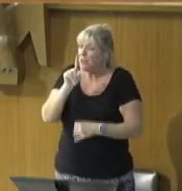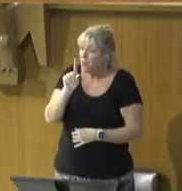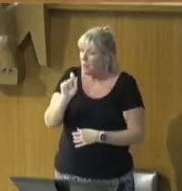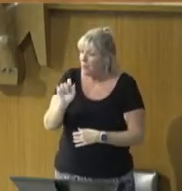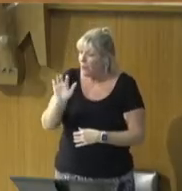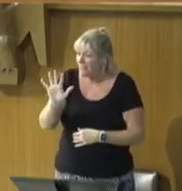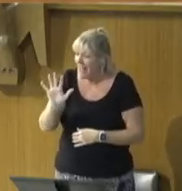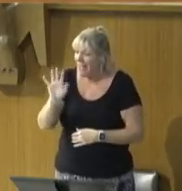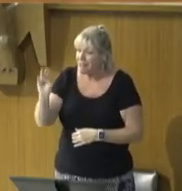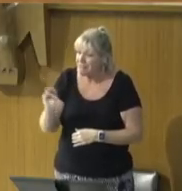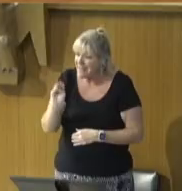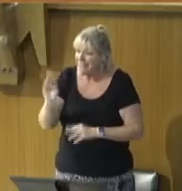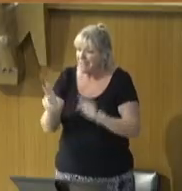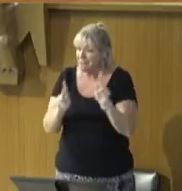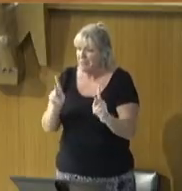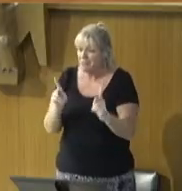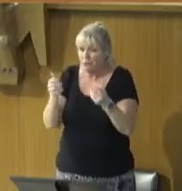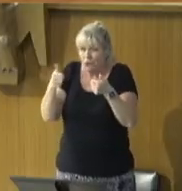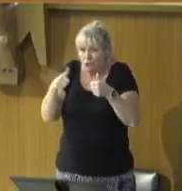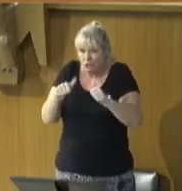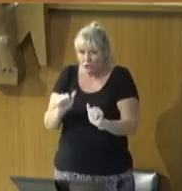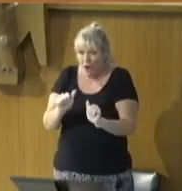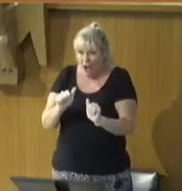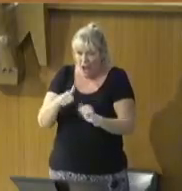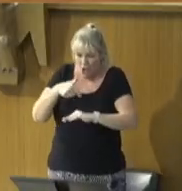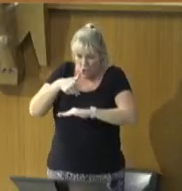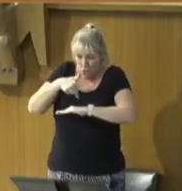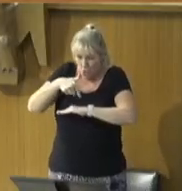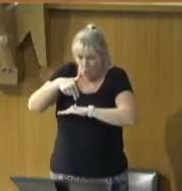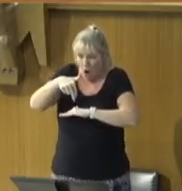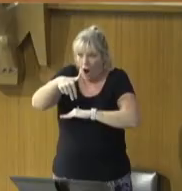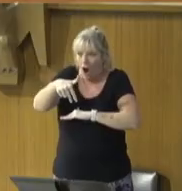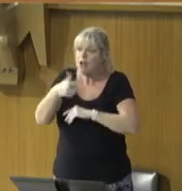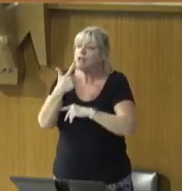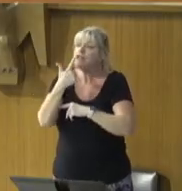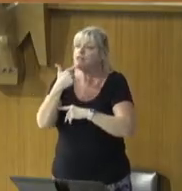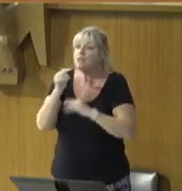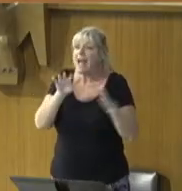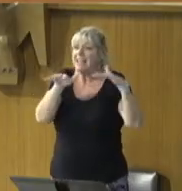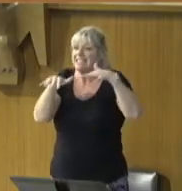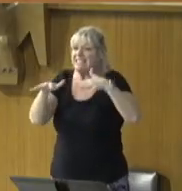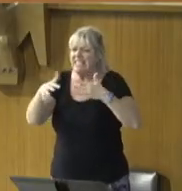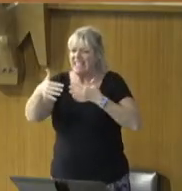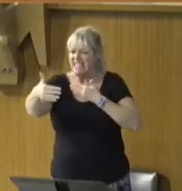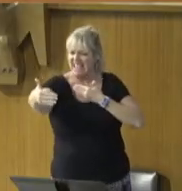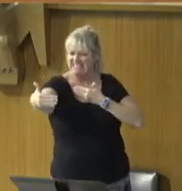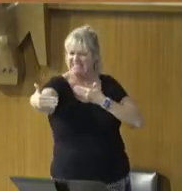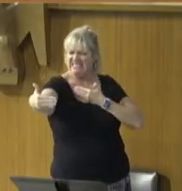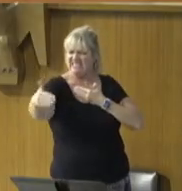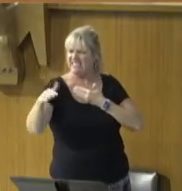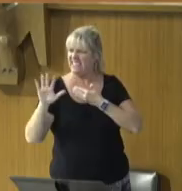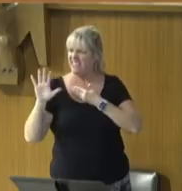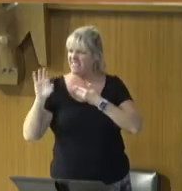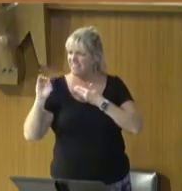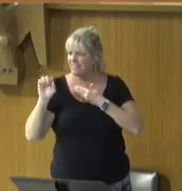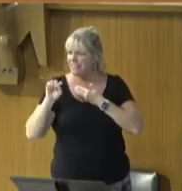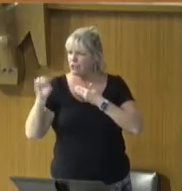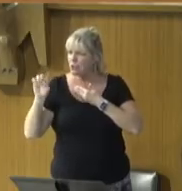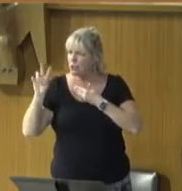attempting to walk across the Red Sea, which at its narrowest spot is 50 to 70 miles.